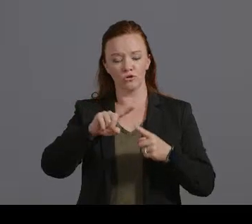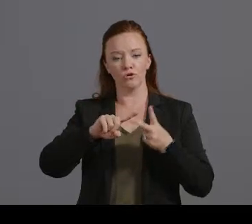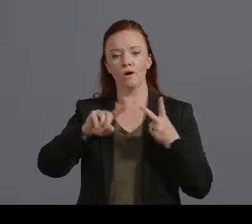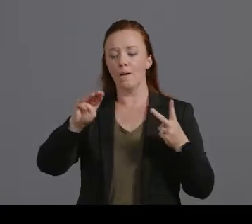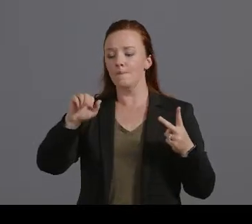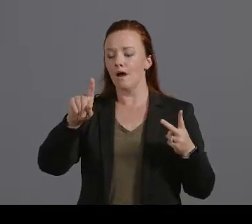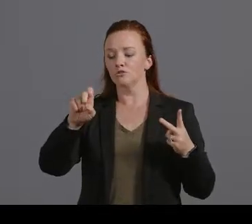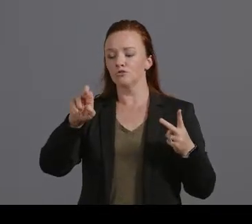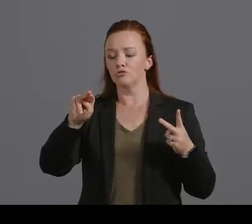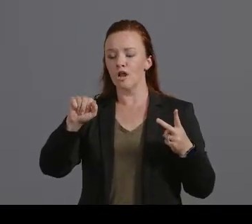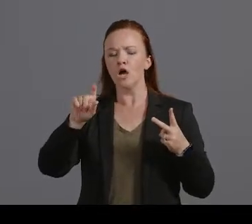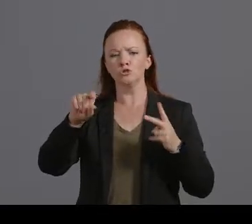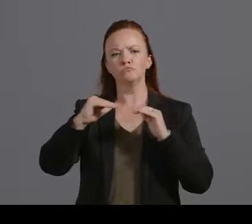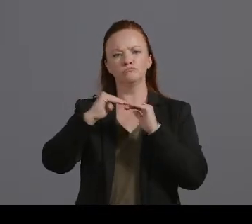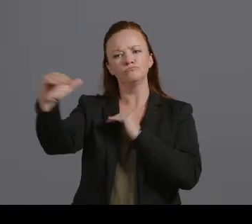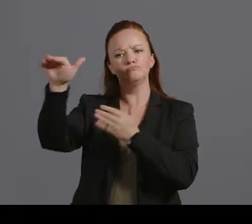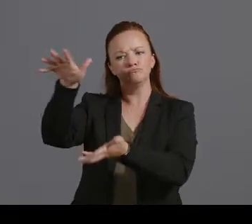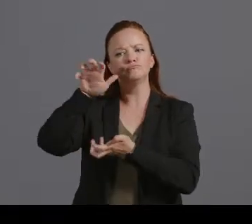baseline.